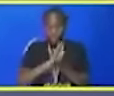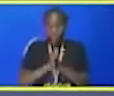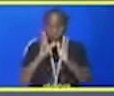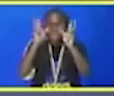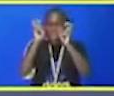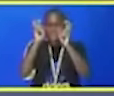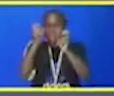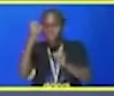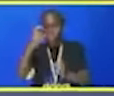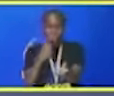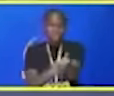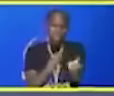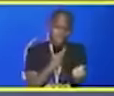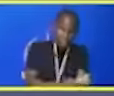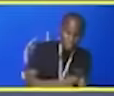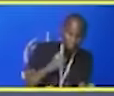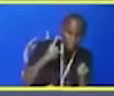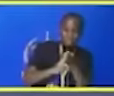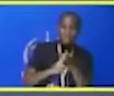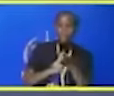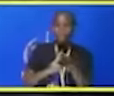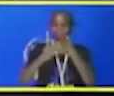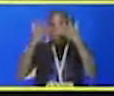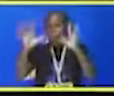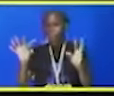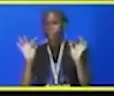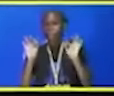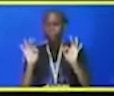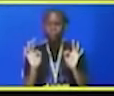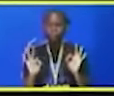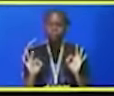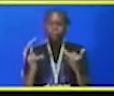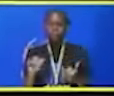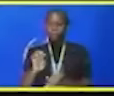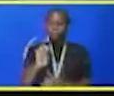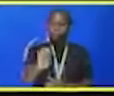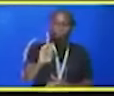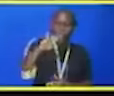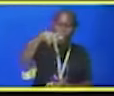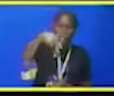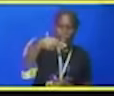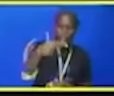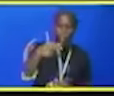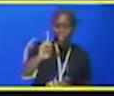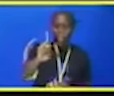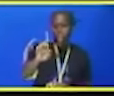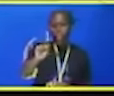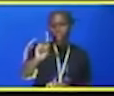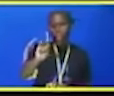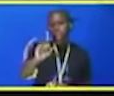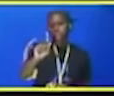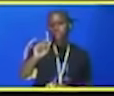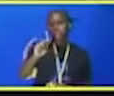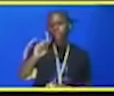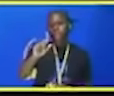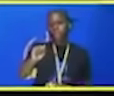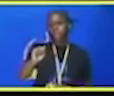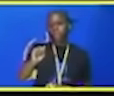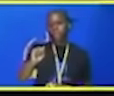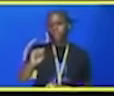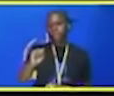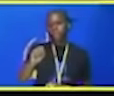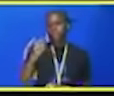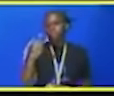over. Ephesians chapter 1, 18 to 20. This is the